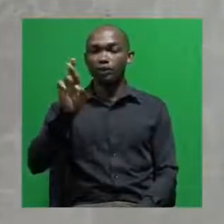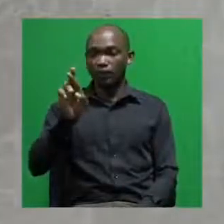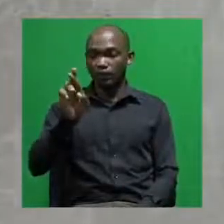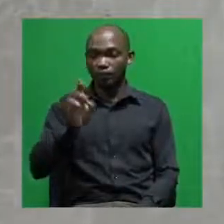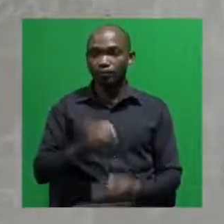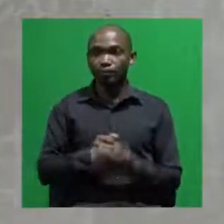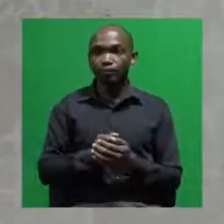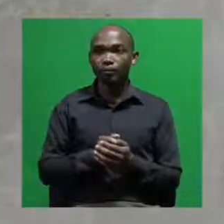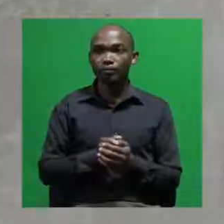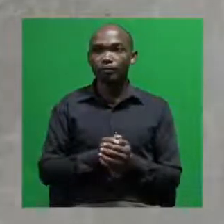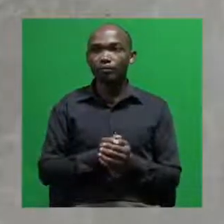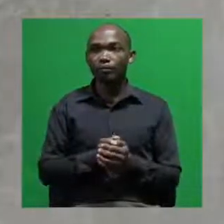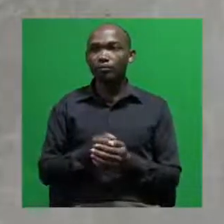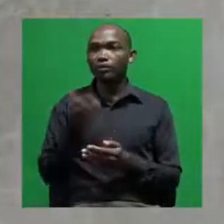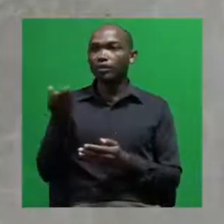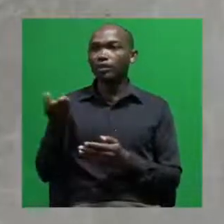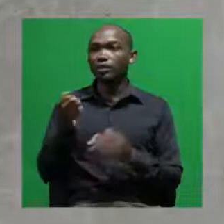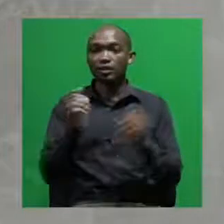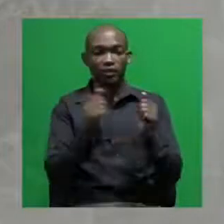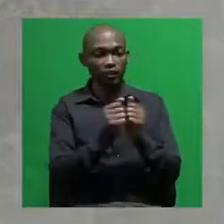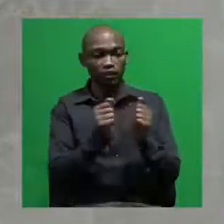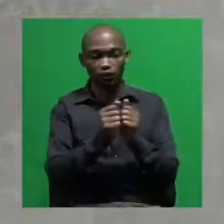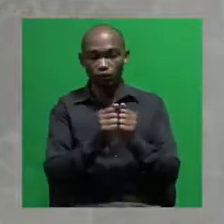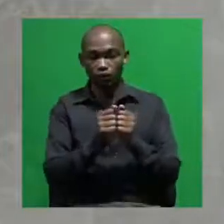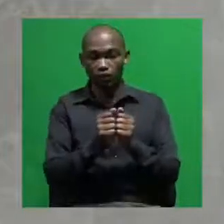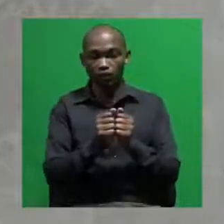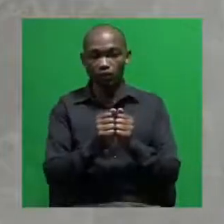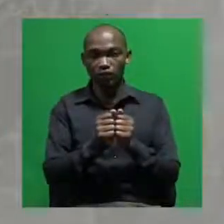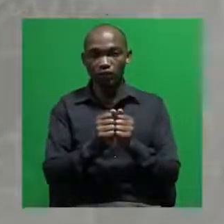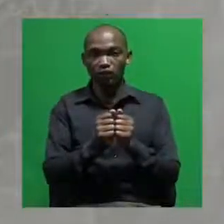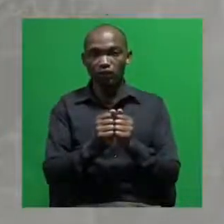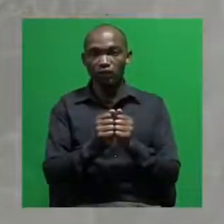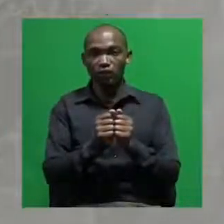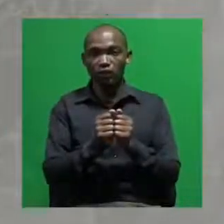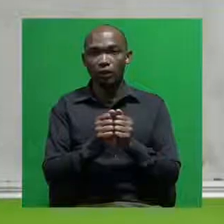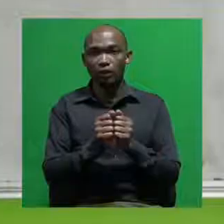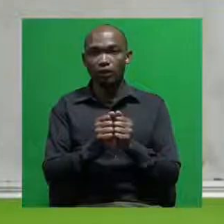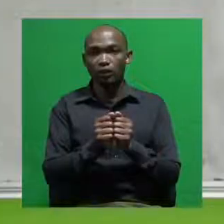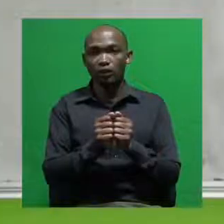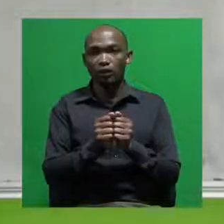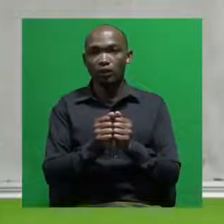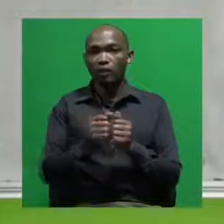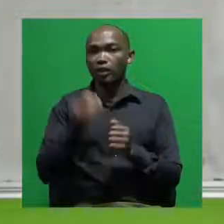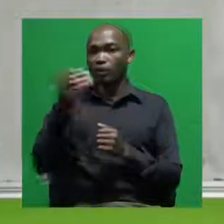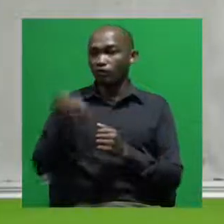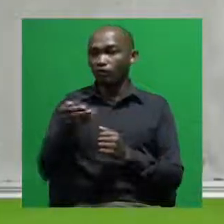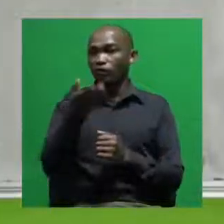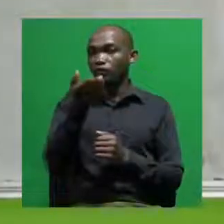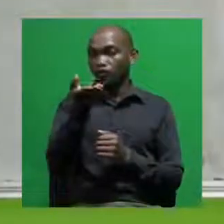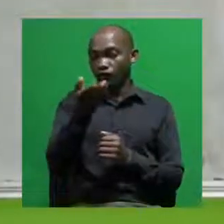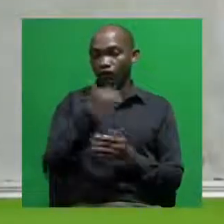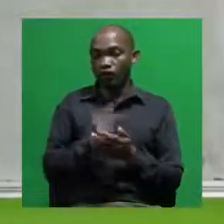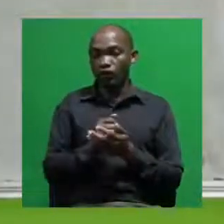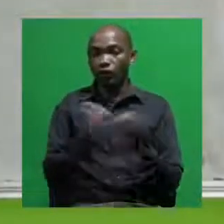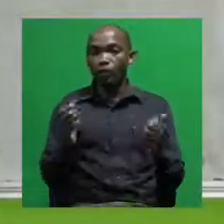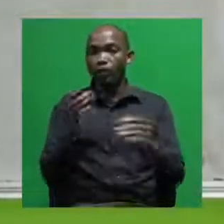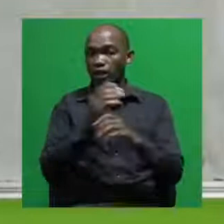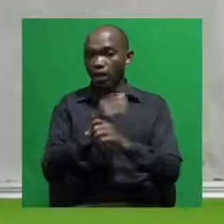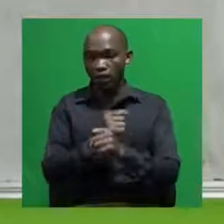So that is the special instrument. In front of you, we